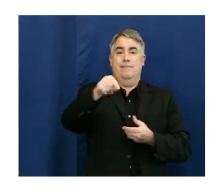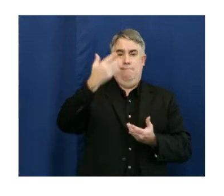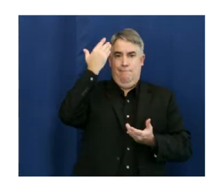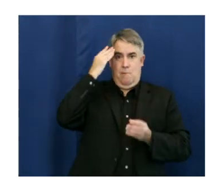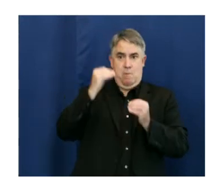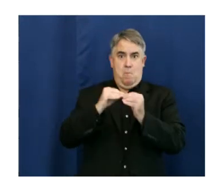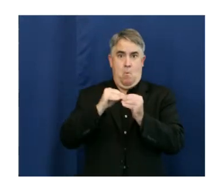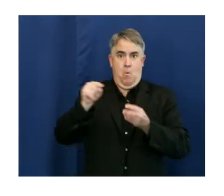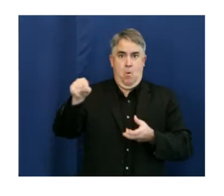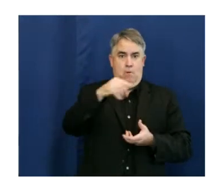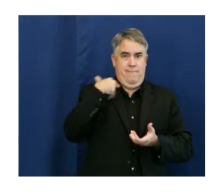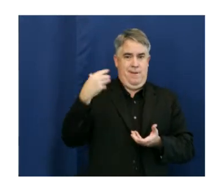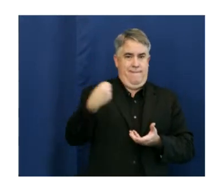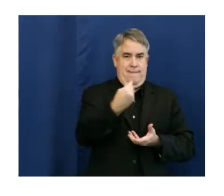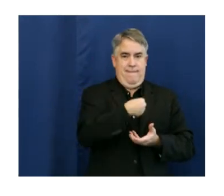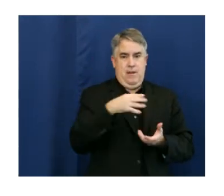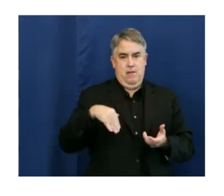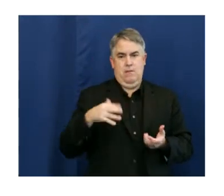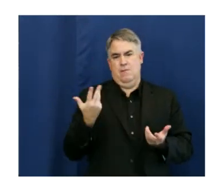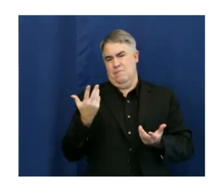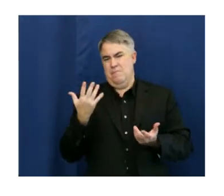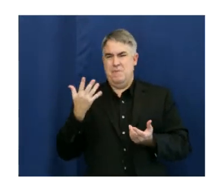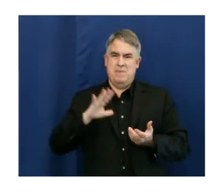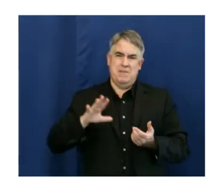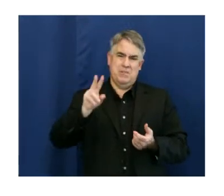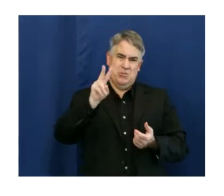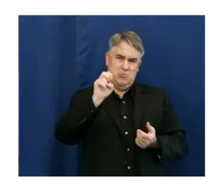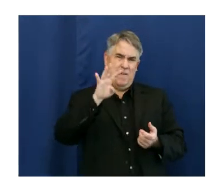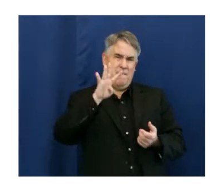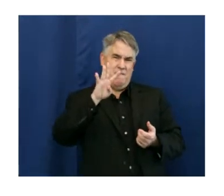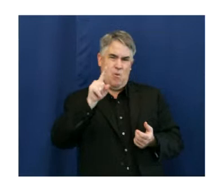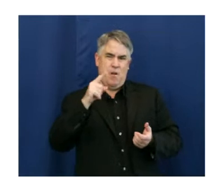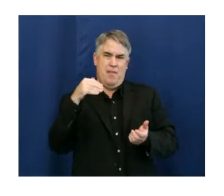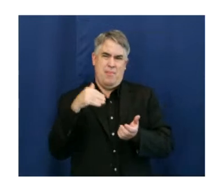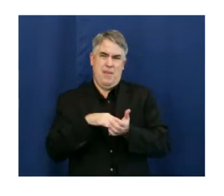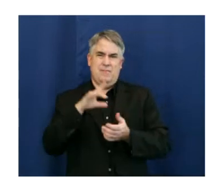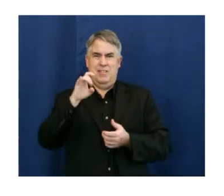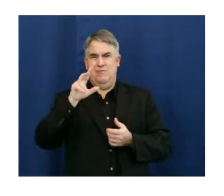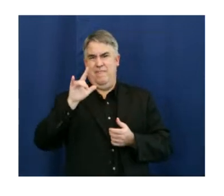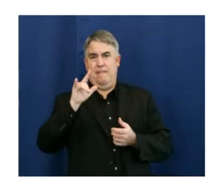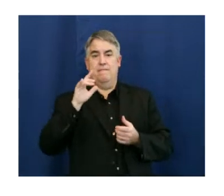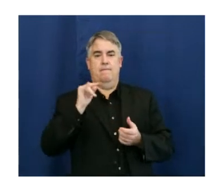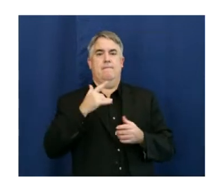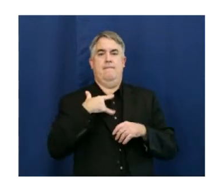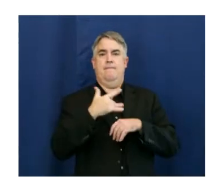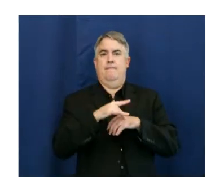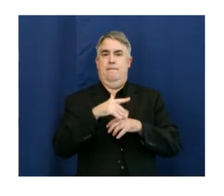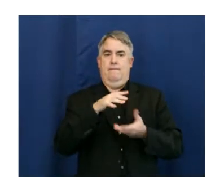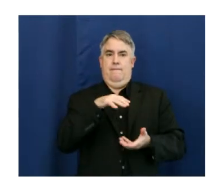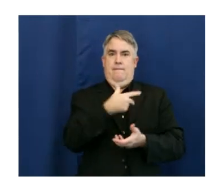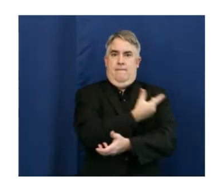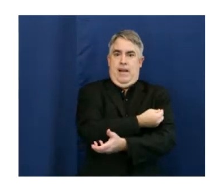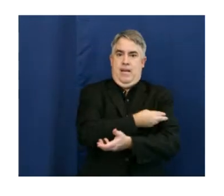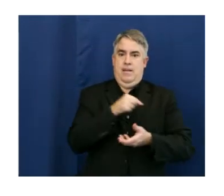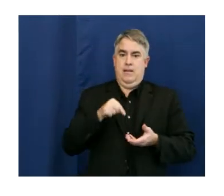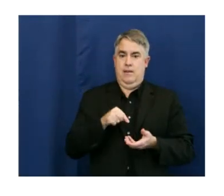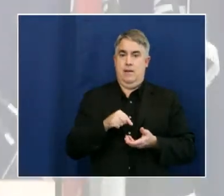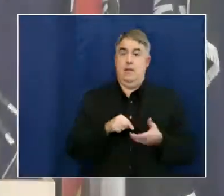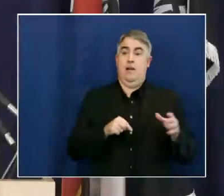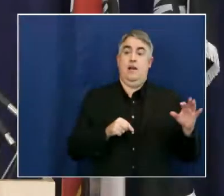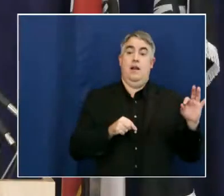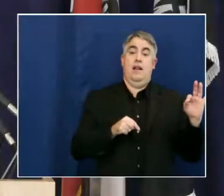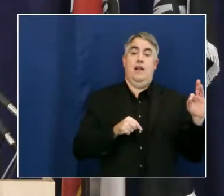probably a more accurate representation than the 92,000 because again, 92,000 administered has a significant delay.